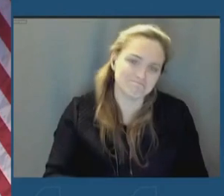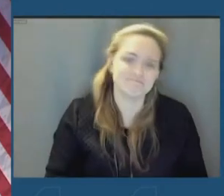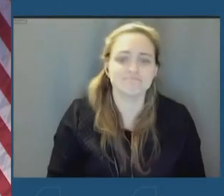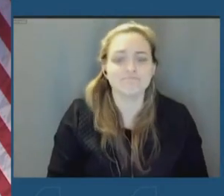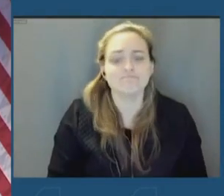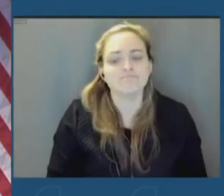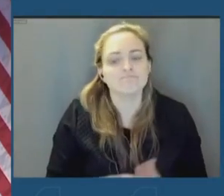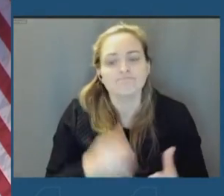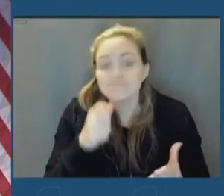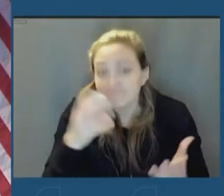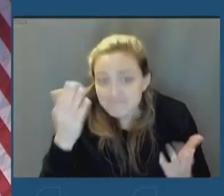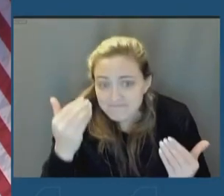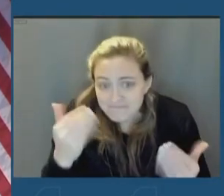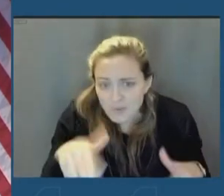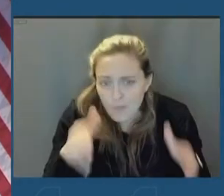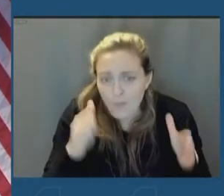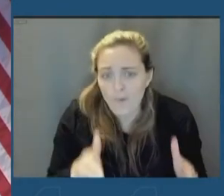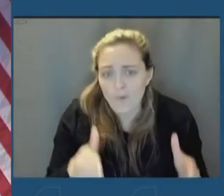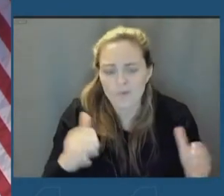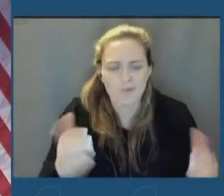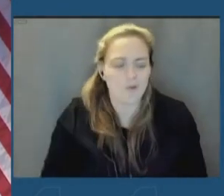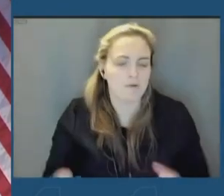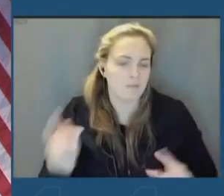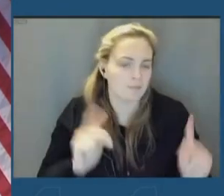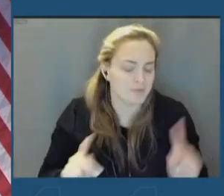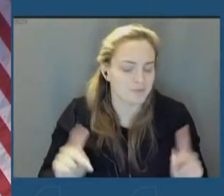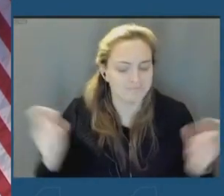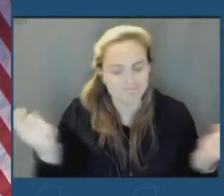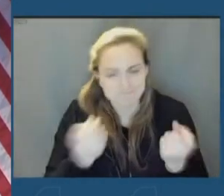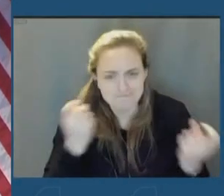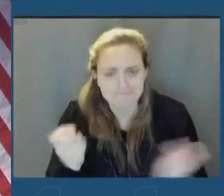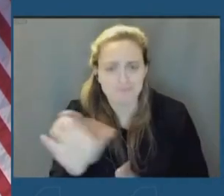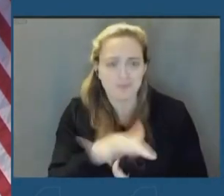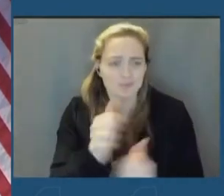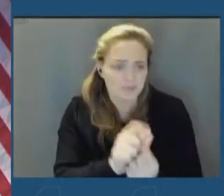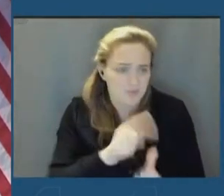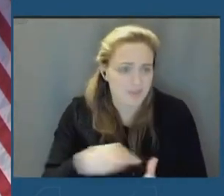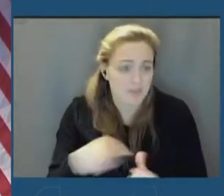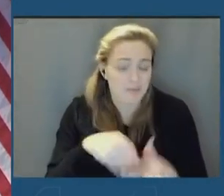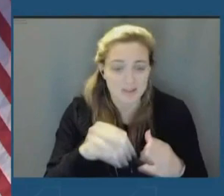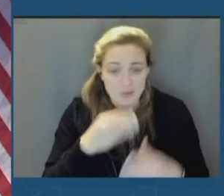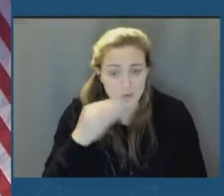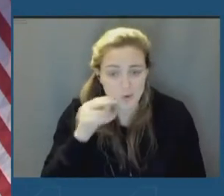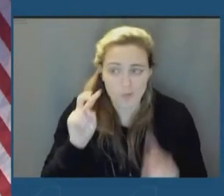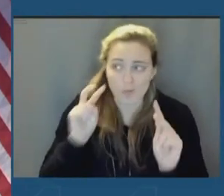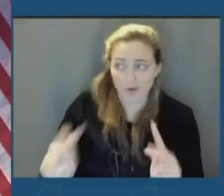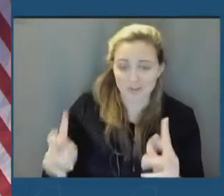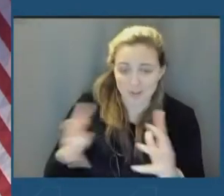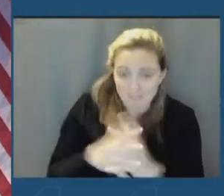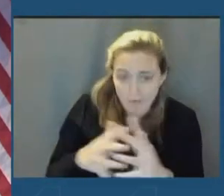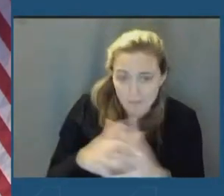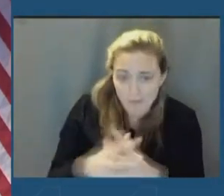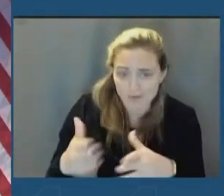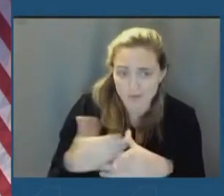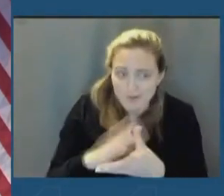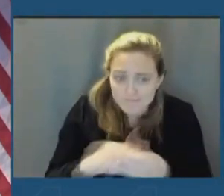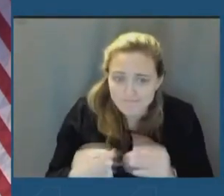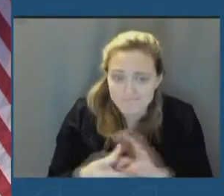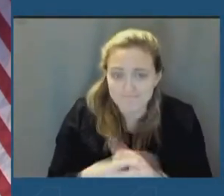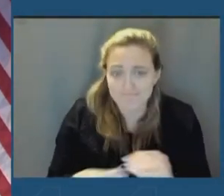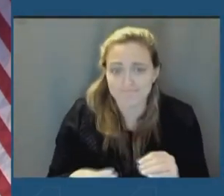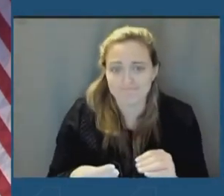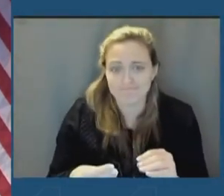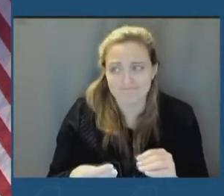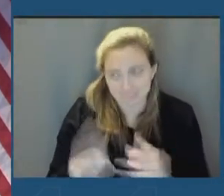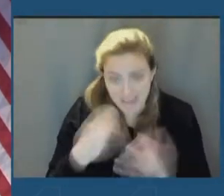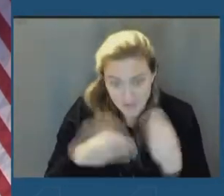hosts, Alexander and Andrea, welcomed in the tourists and celebrated Christmas with them in their home, watching football, sharing stories, and eating